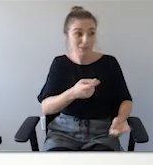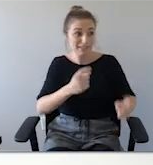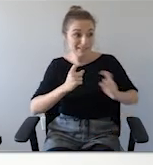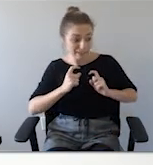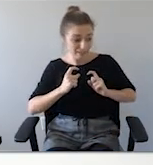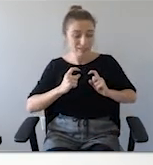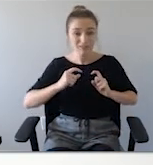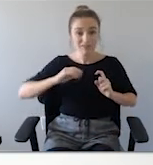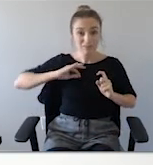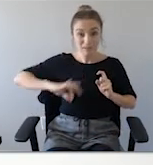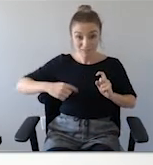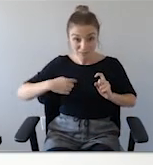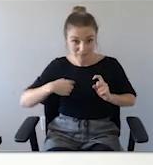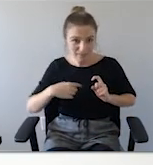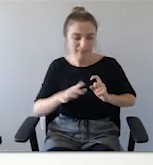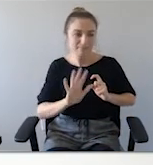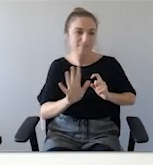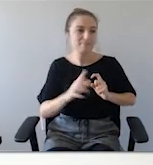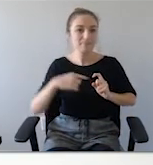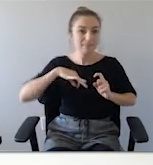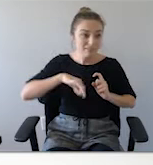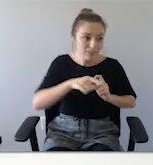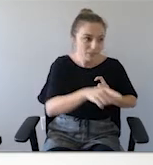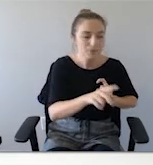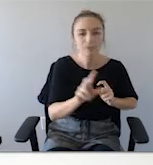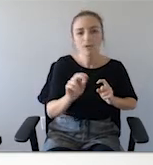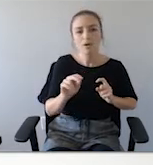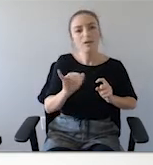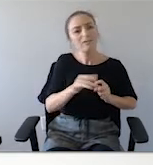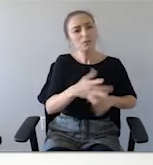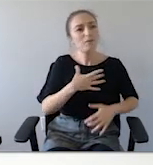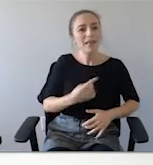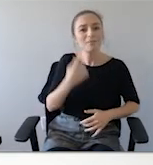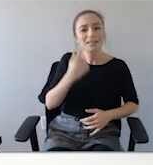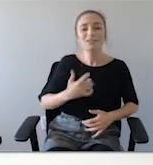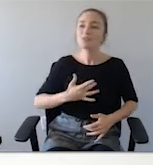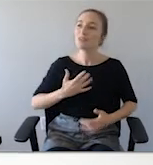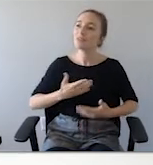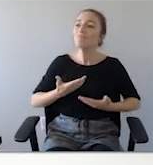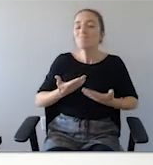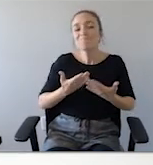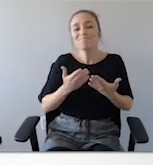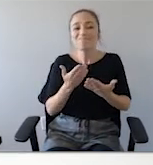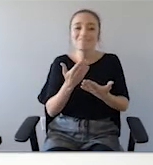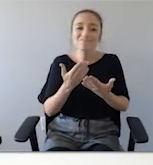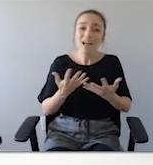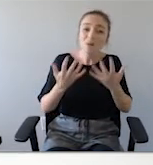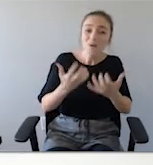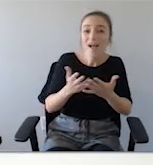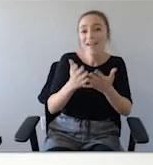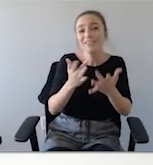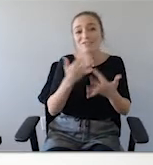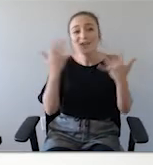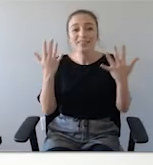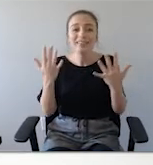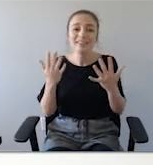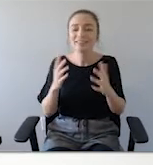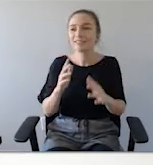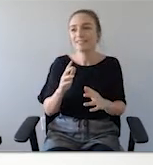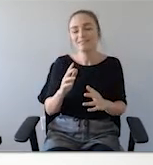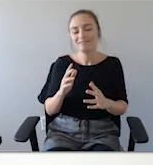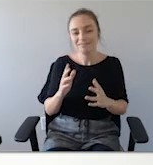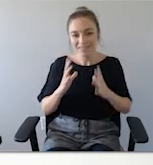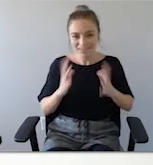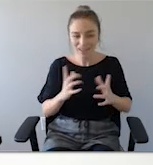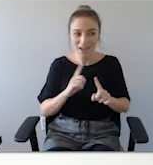giving feeling, then you do it. But I just want you to know that you're not buying their IEP love with your